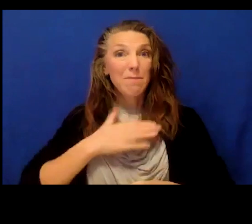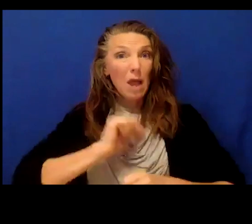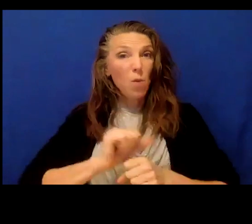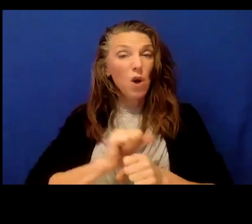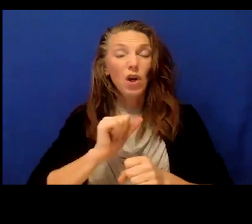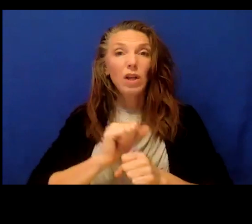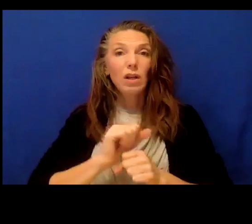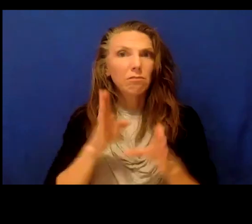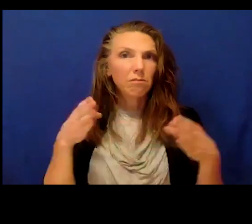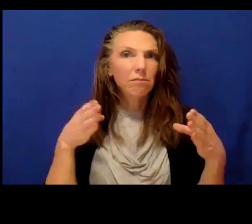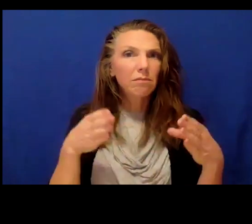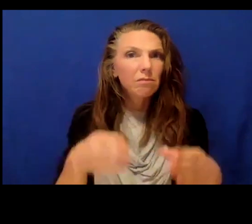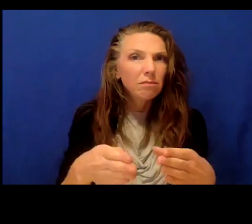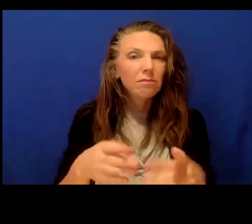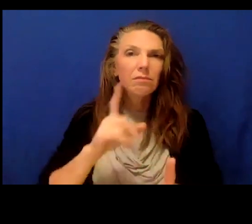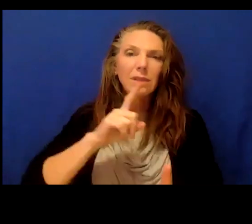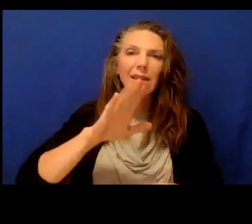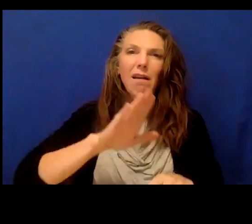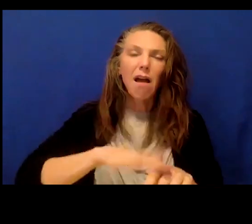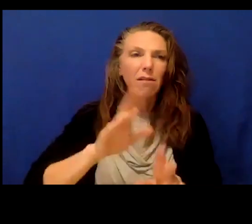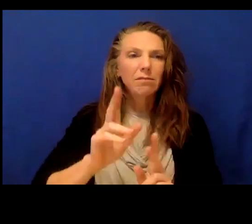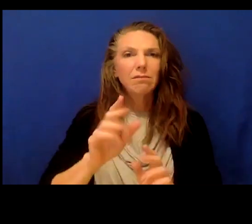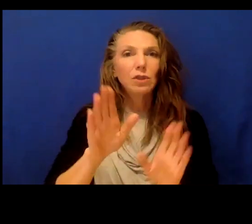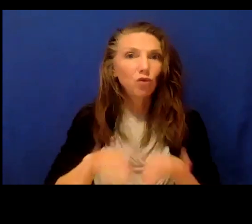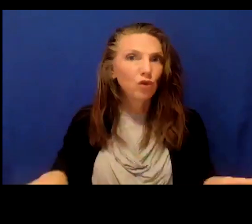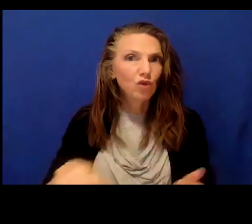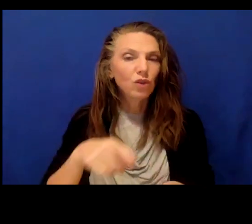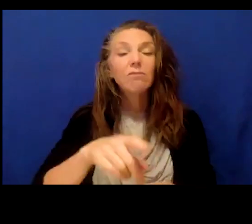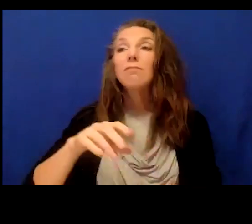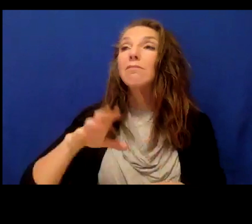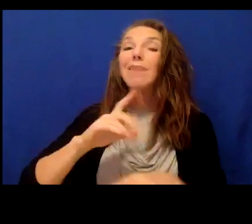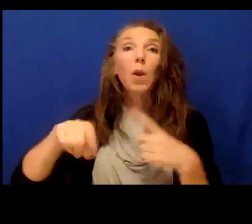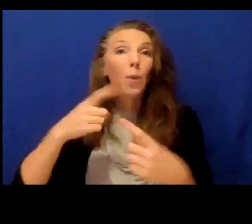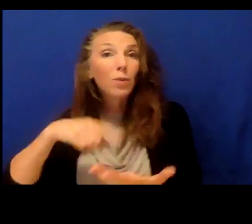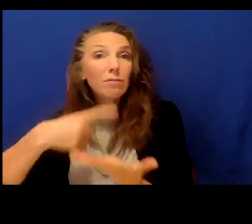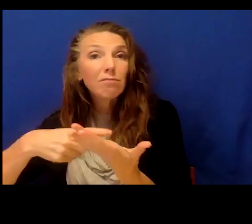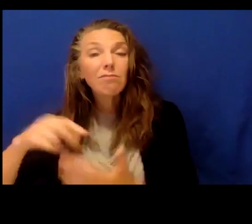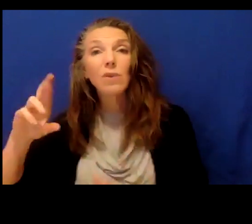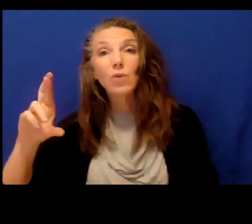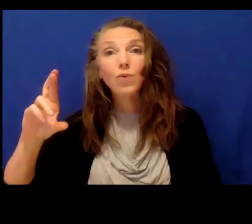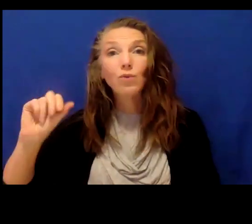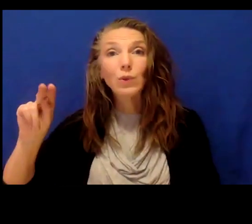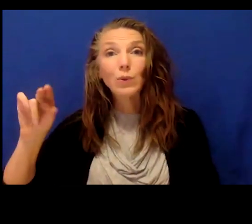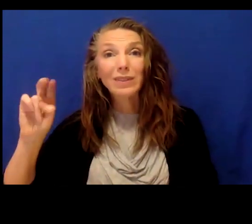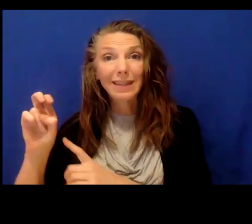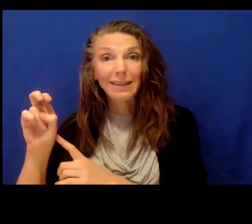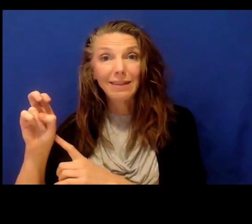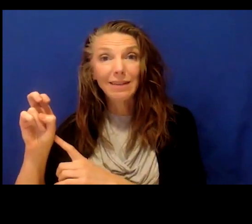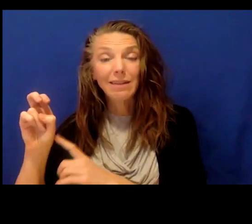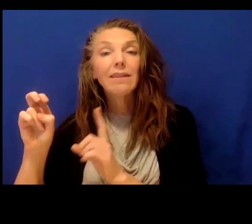as we kind of talk about these isolated topics like routines and inclusion, we're maintaining that lens